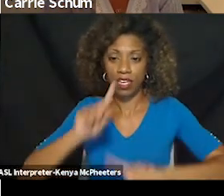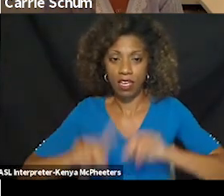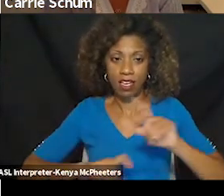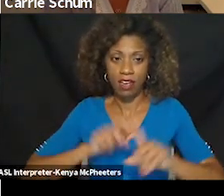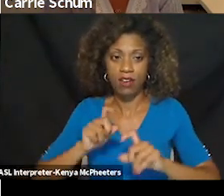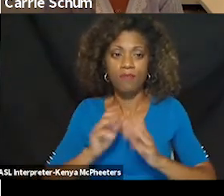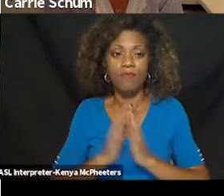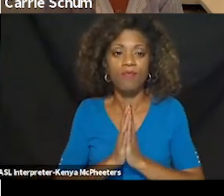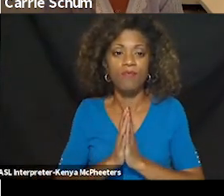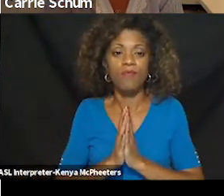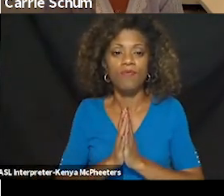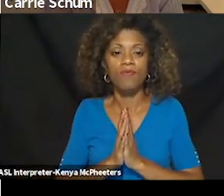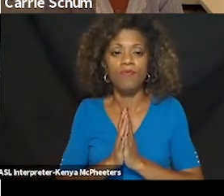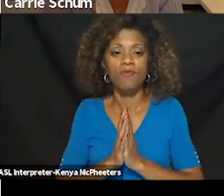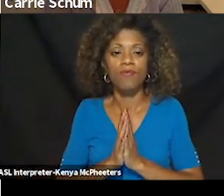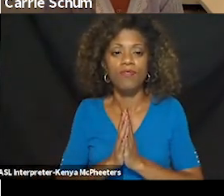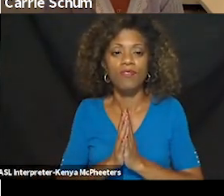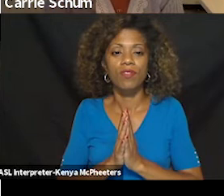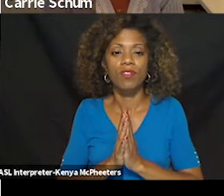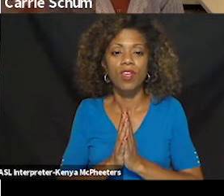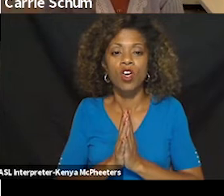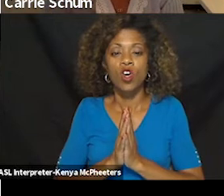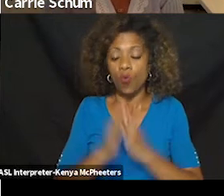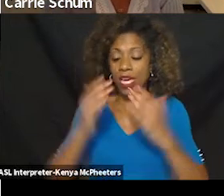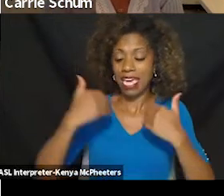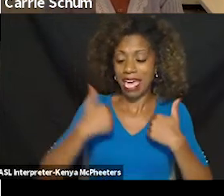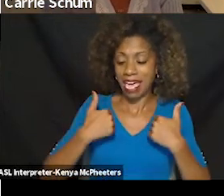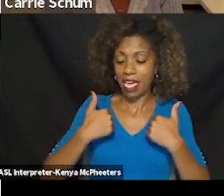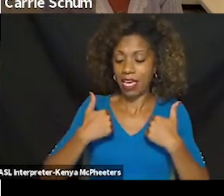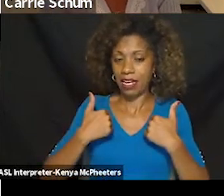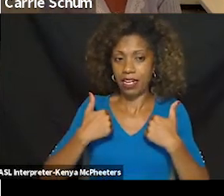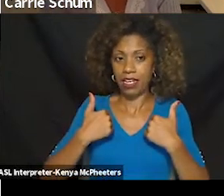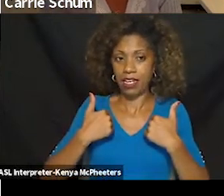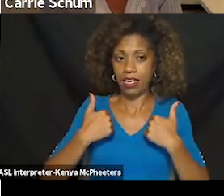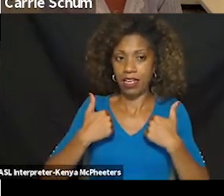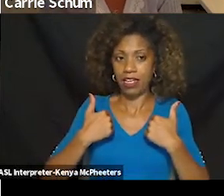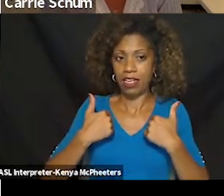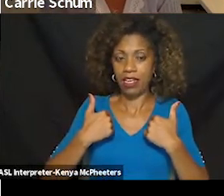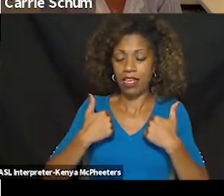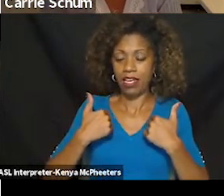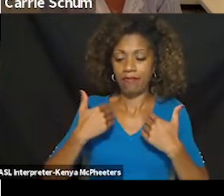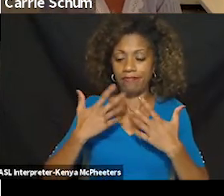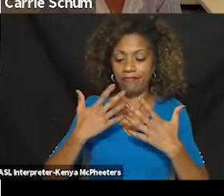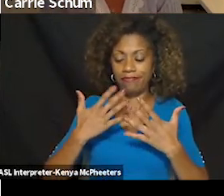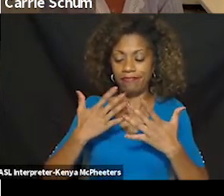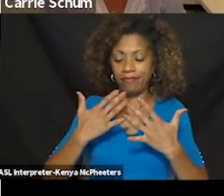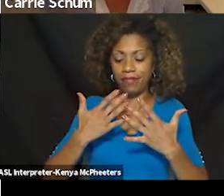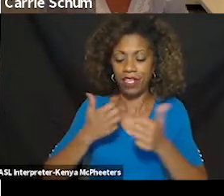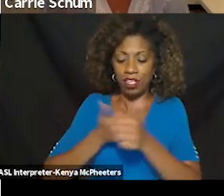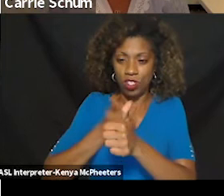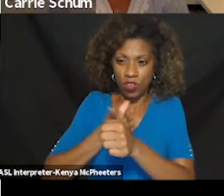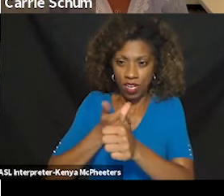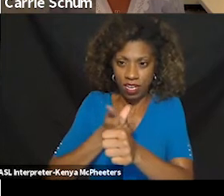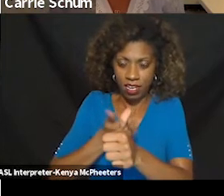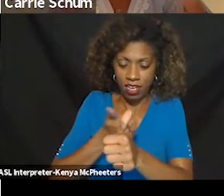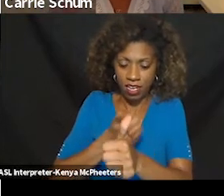a tracking questionnaire for four different waves. We're about to write our 5th wave. So if you have ideas for questions you would like to know